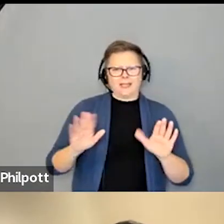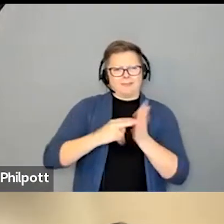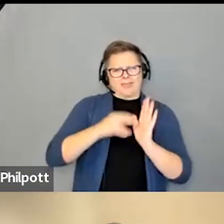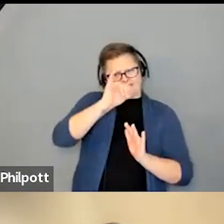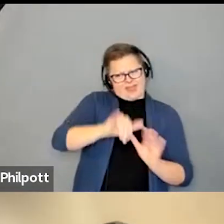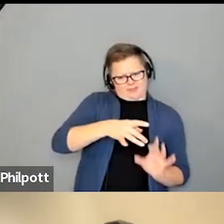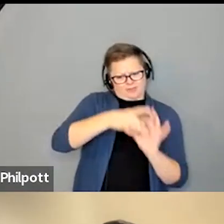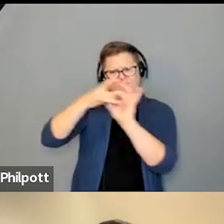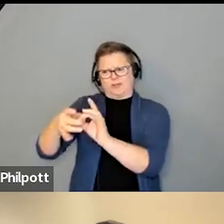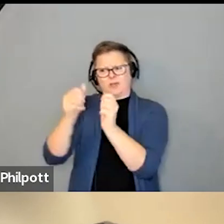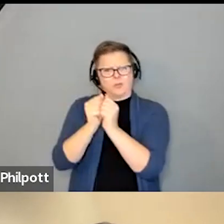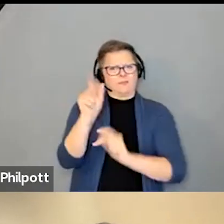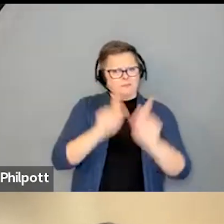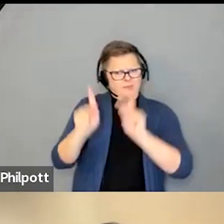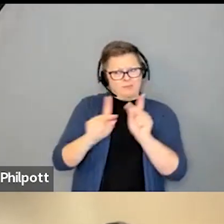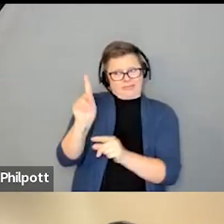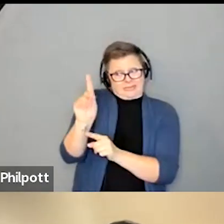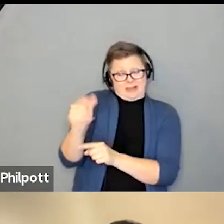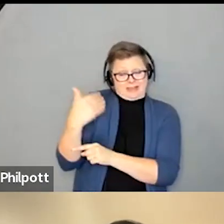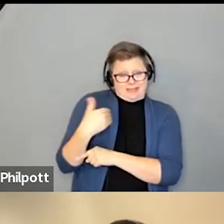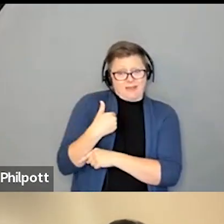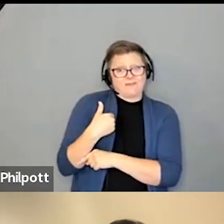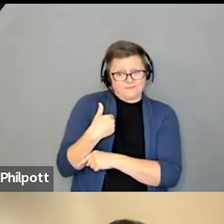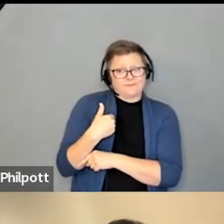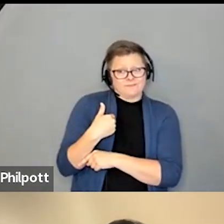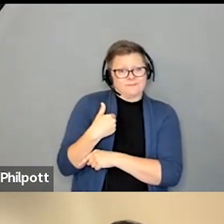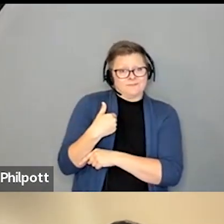associated with persons with disabilities, and so